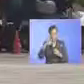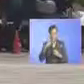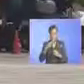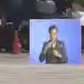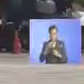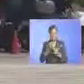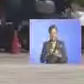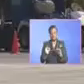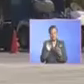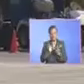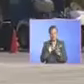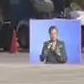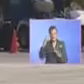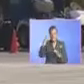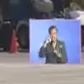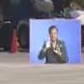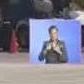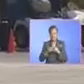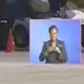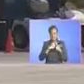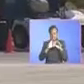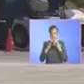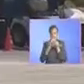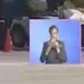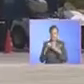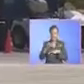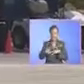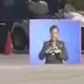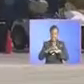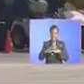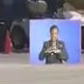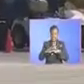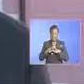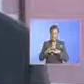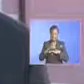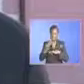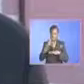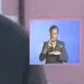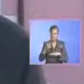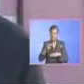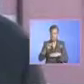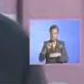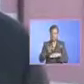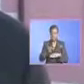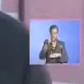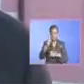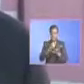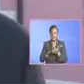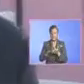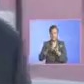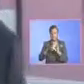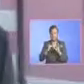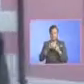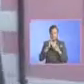Island markets are seeing an uptick in tourists and government must plan for growth. Foreign visitors are intrigued